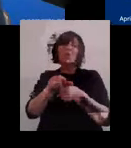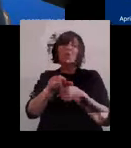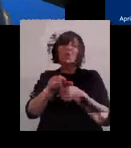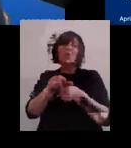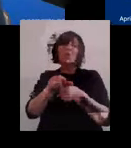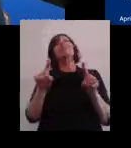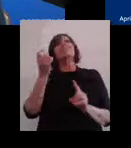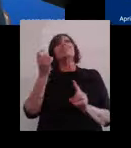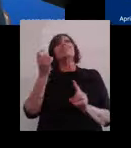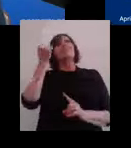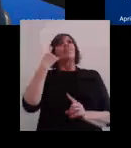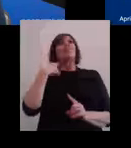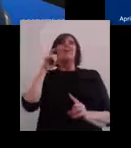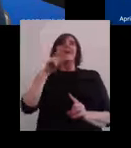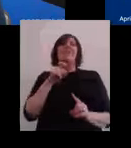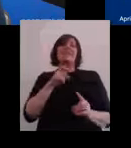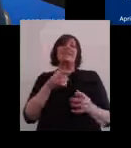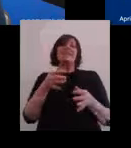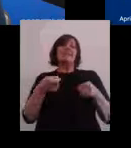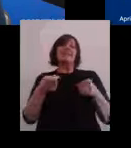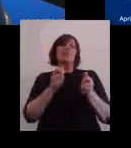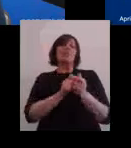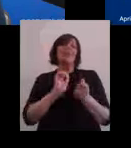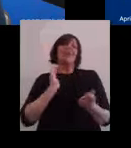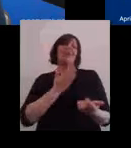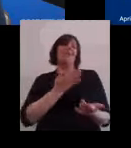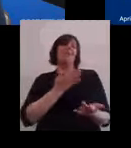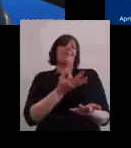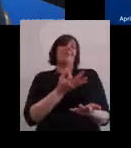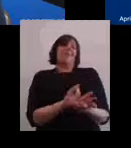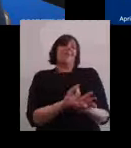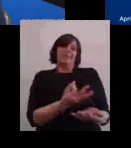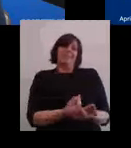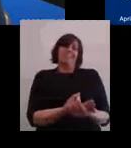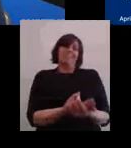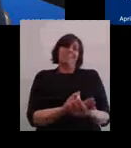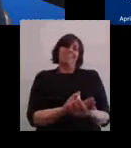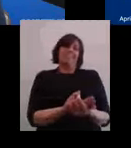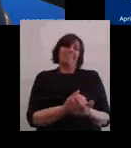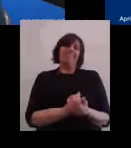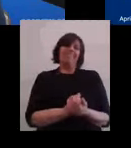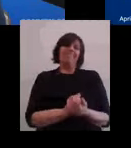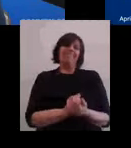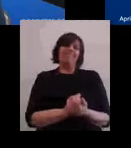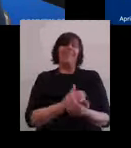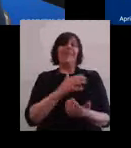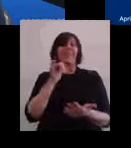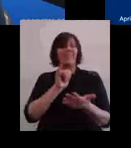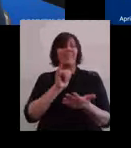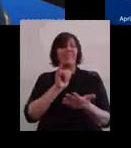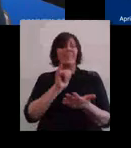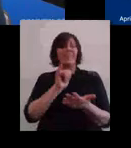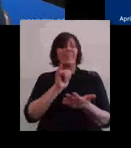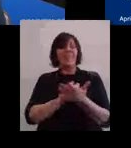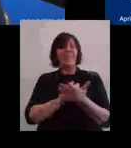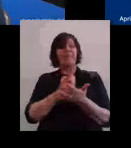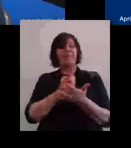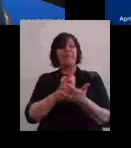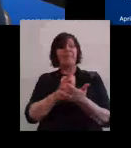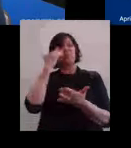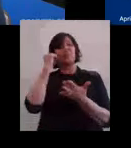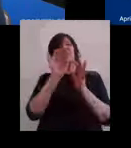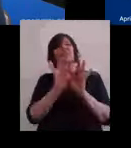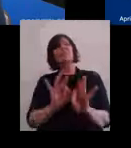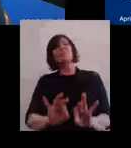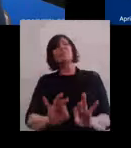with regards to our finances and, for that matter, most local government finances. And that's why it is so essential that Congress and the President